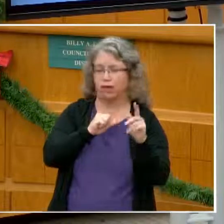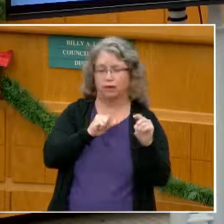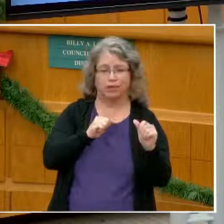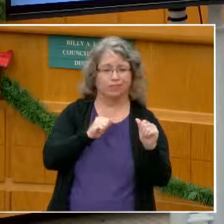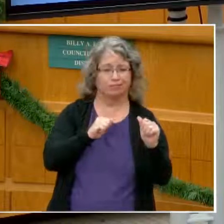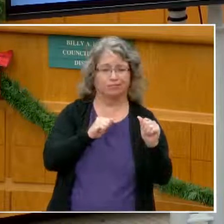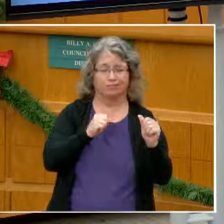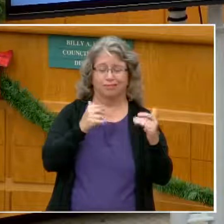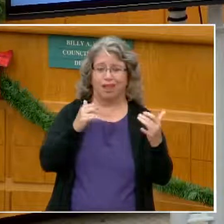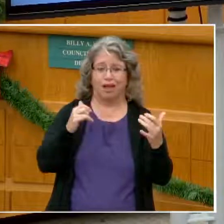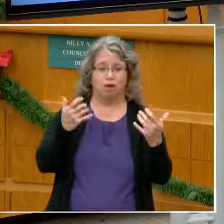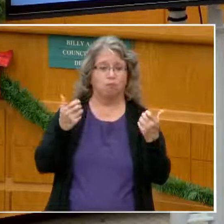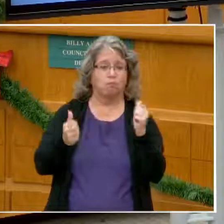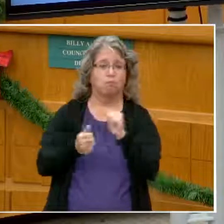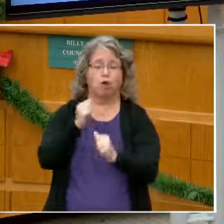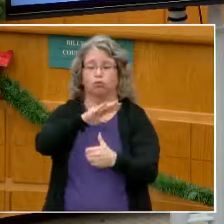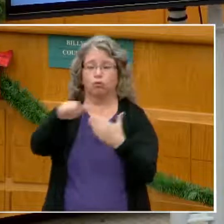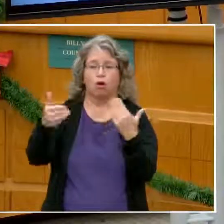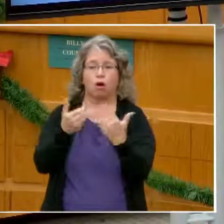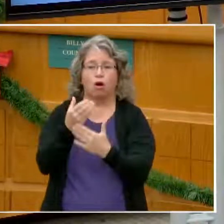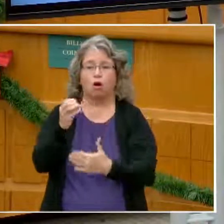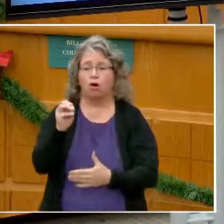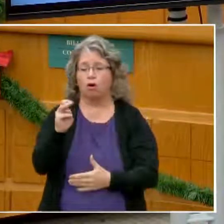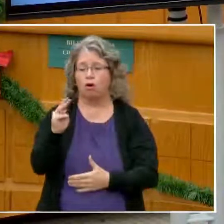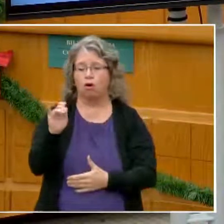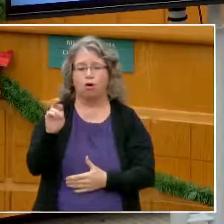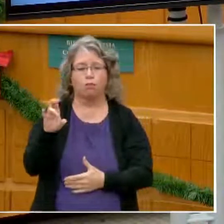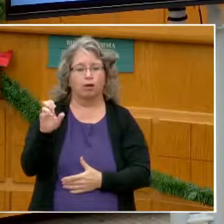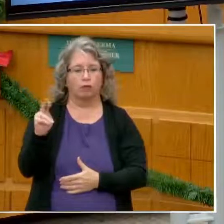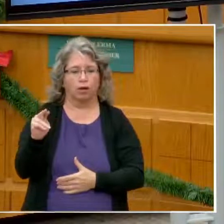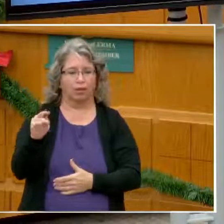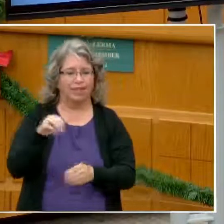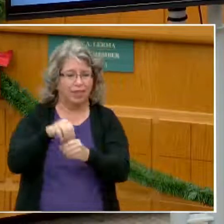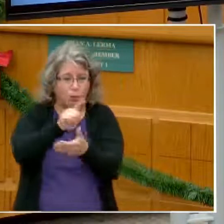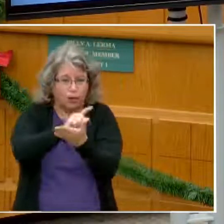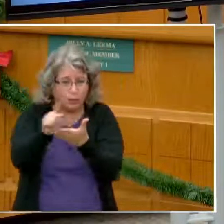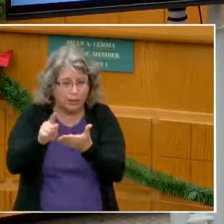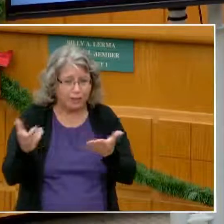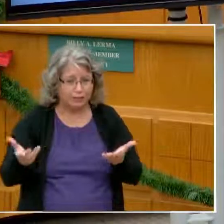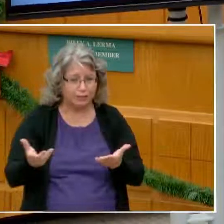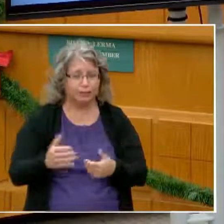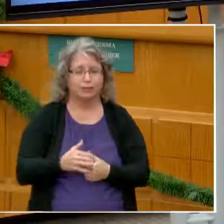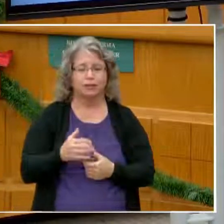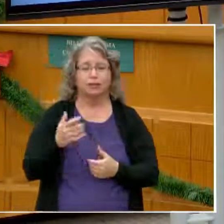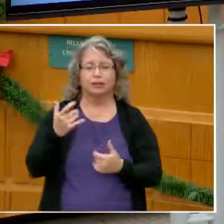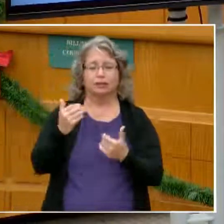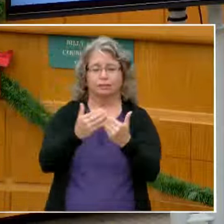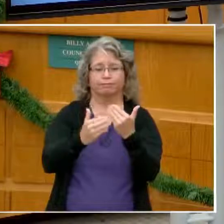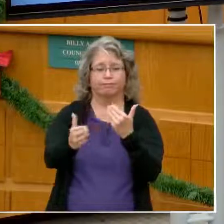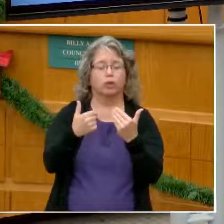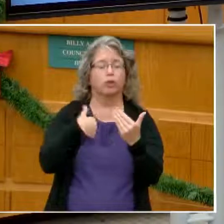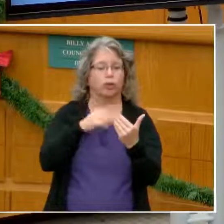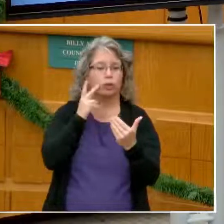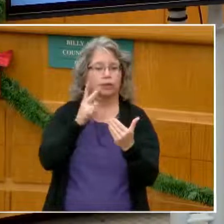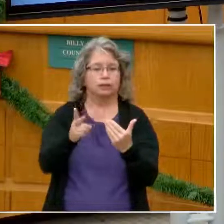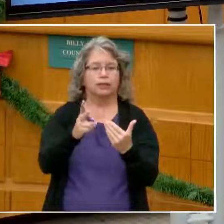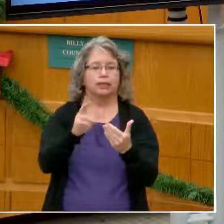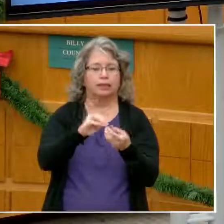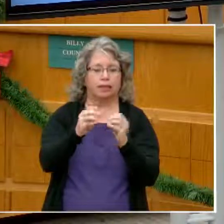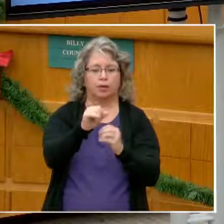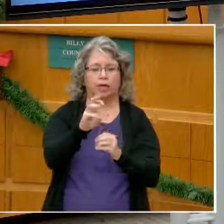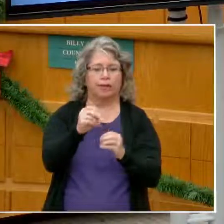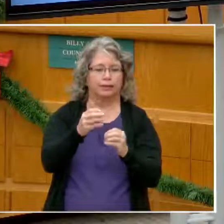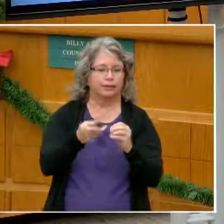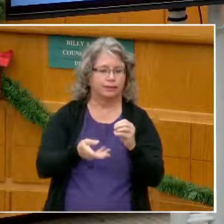all Omicron in 1 week. Now from this point forward, we're going to start to see the cases increase rapidly. In other places where Omicron has